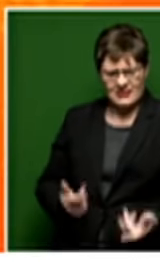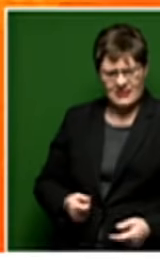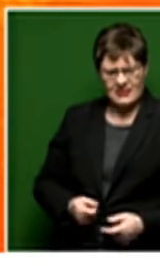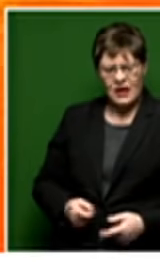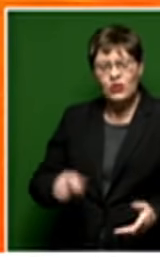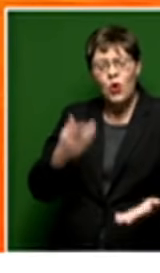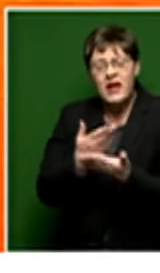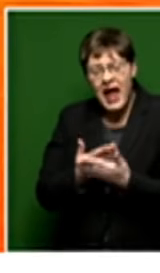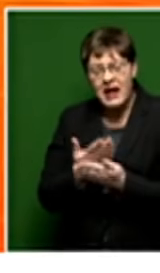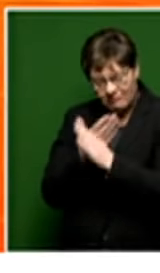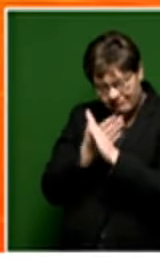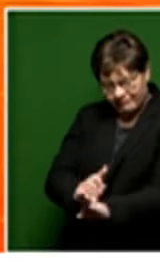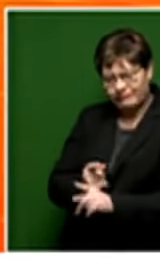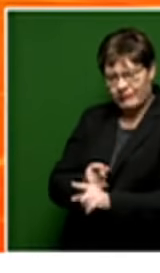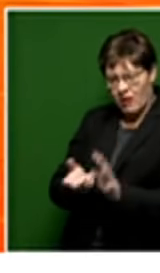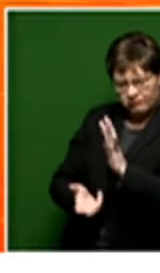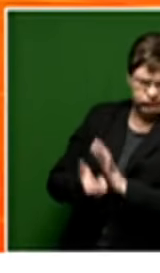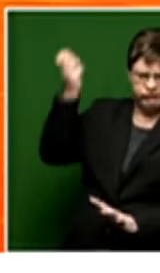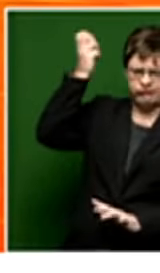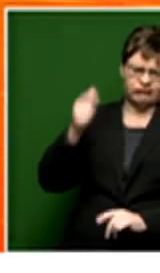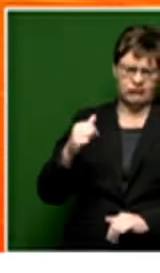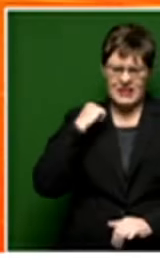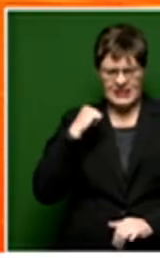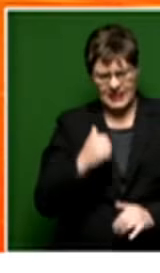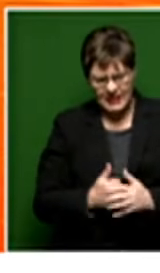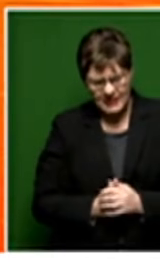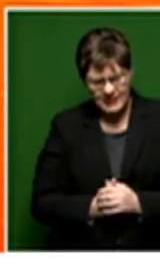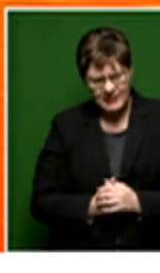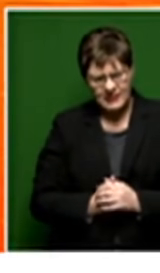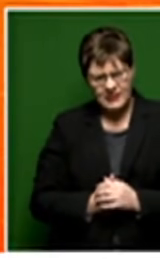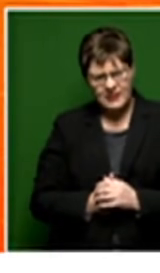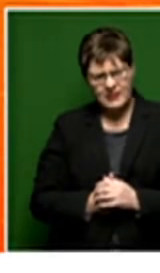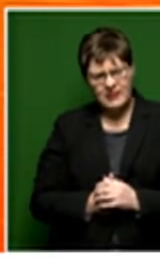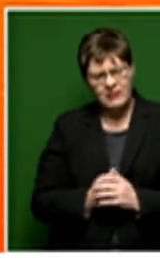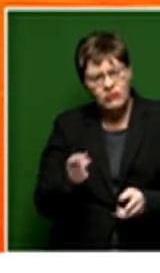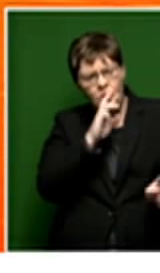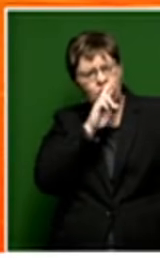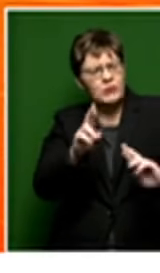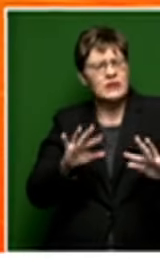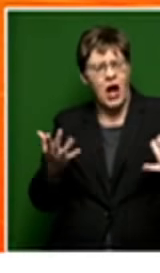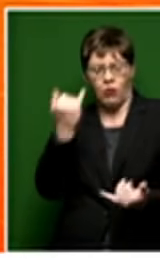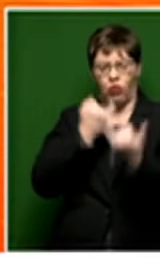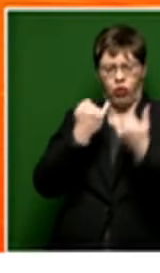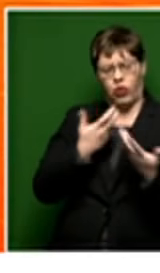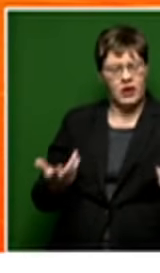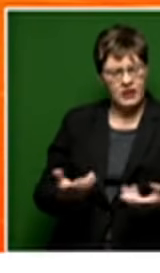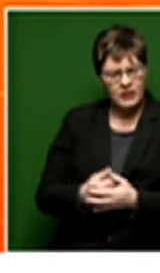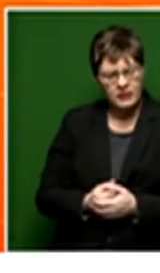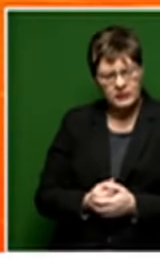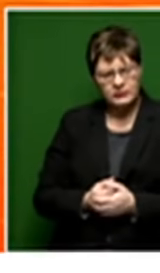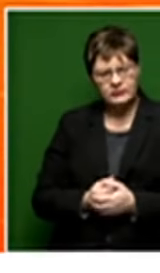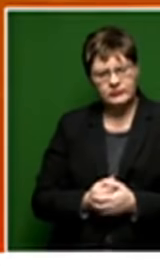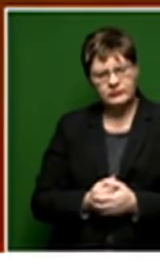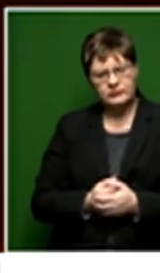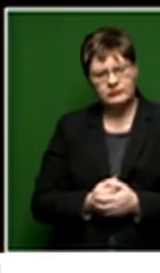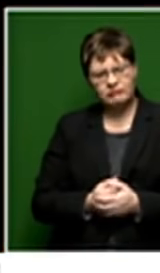to avoid the scenes that unraveled yesterday in the country. How do you respond to this criticism? Yes,